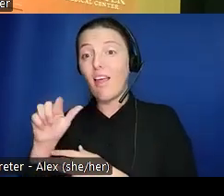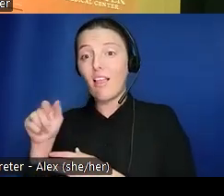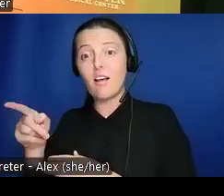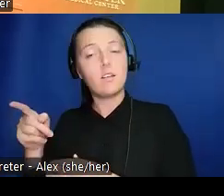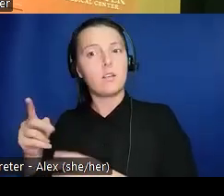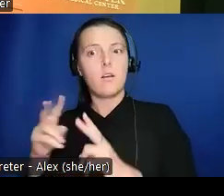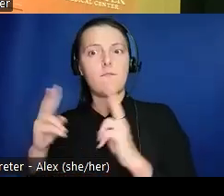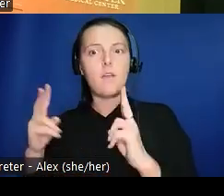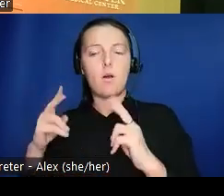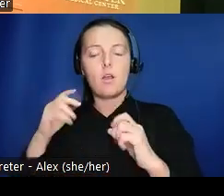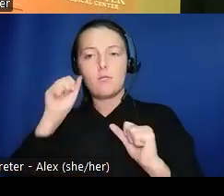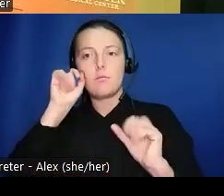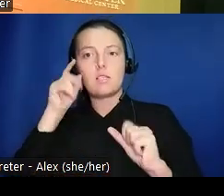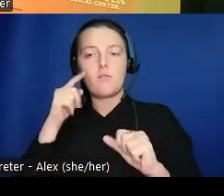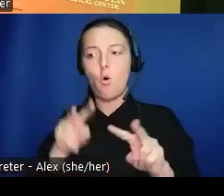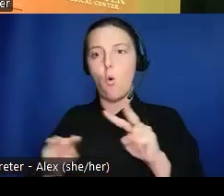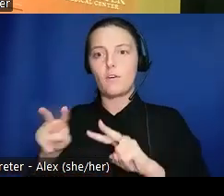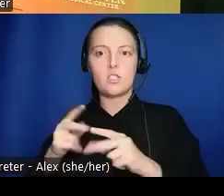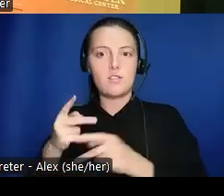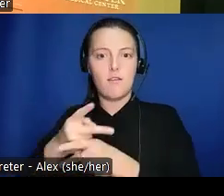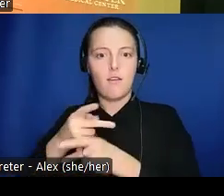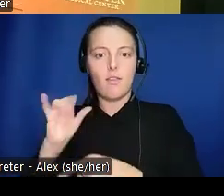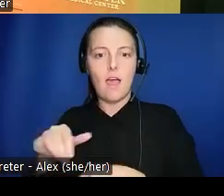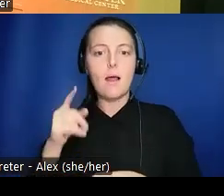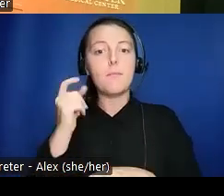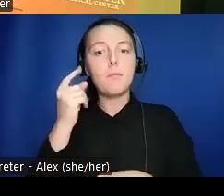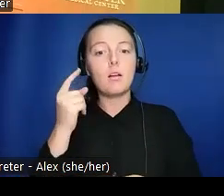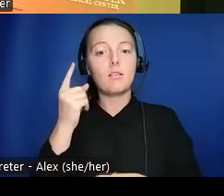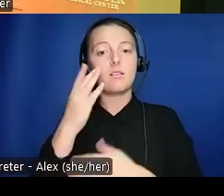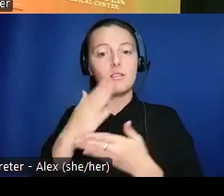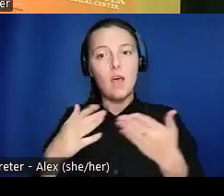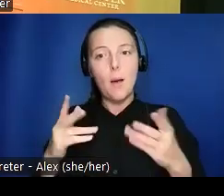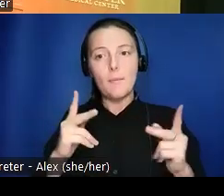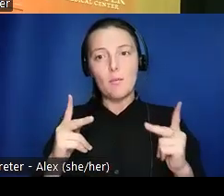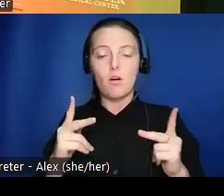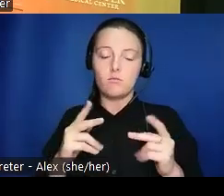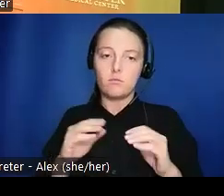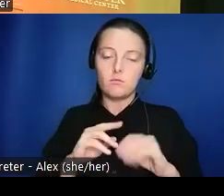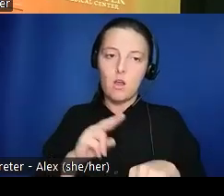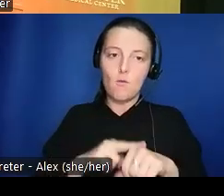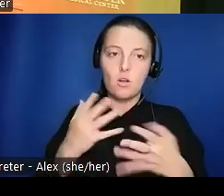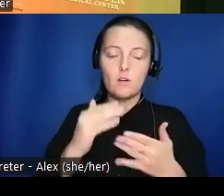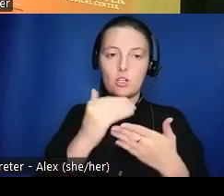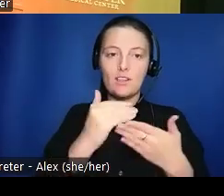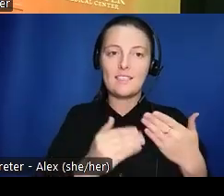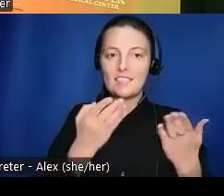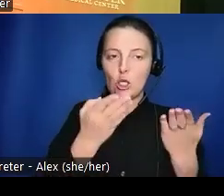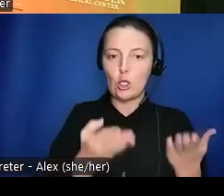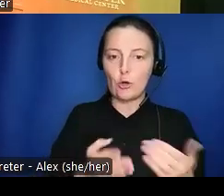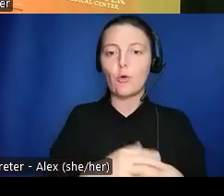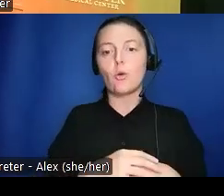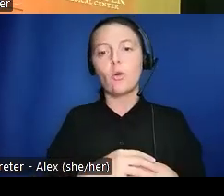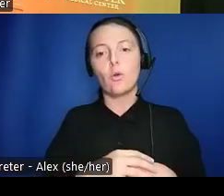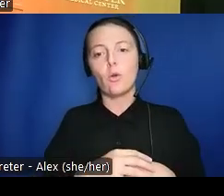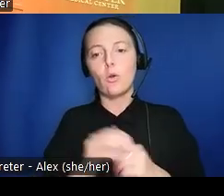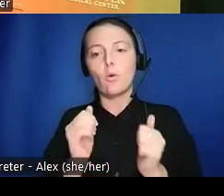overseeing that, but some of the people obviously listed here is no longer Michael Hasselberg, and Conrad Gleber is